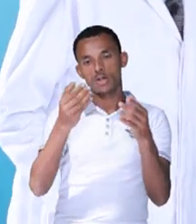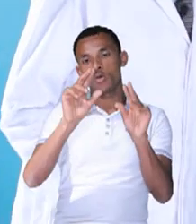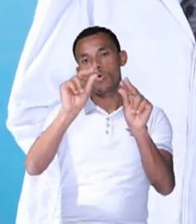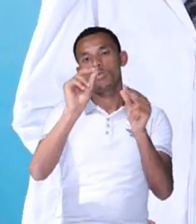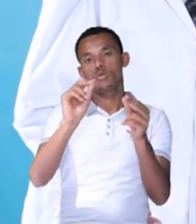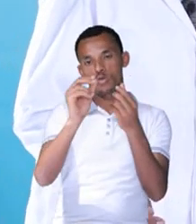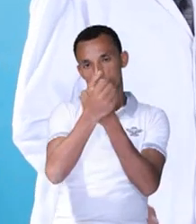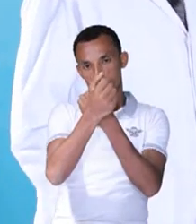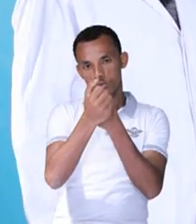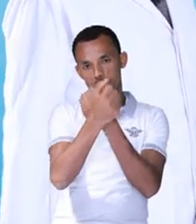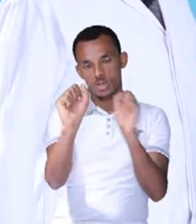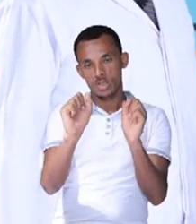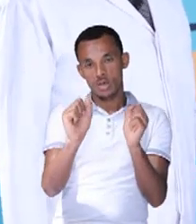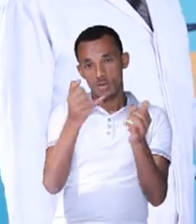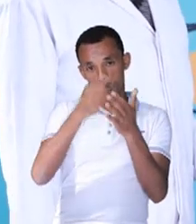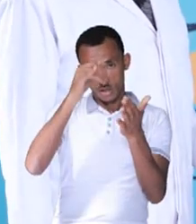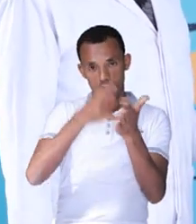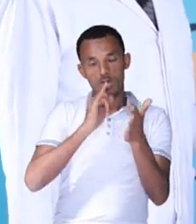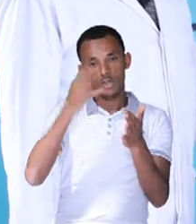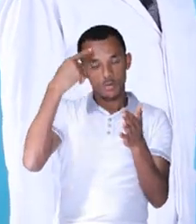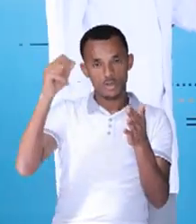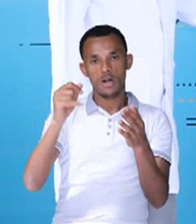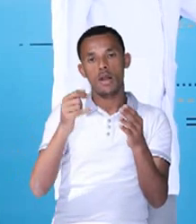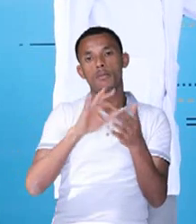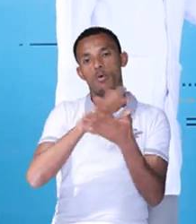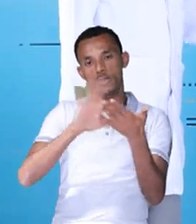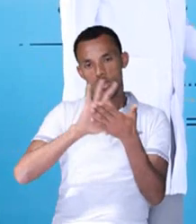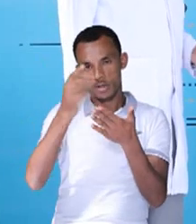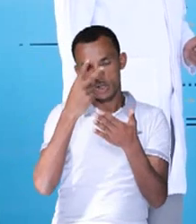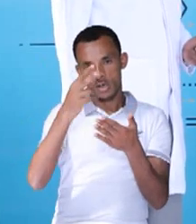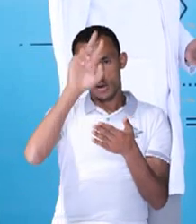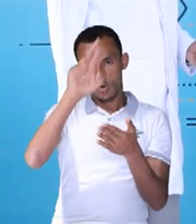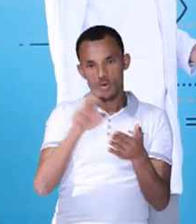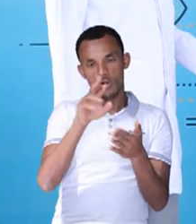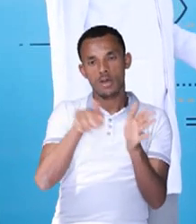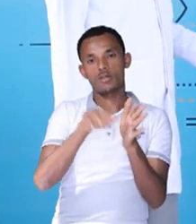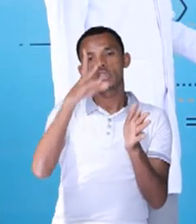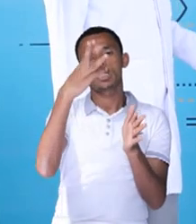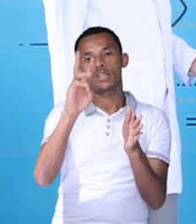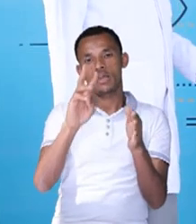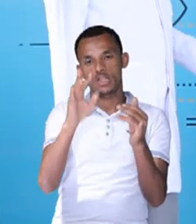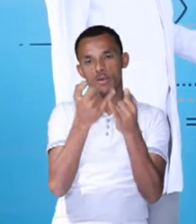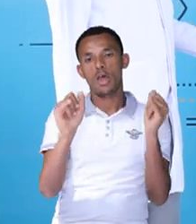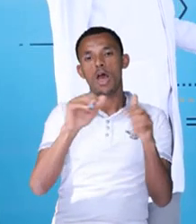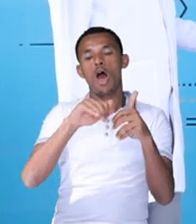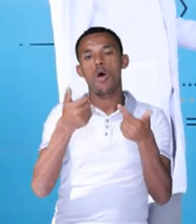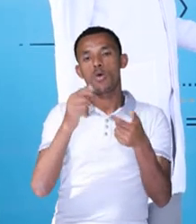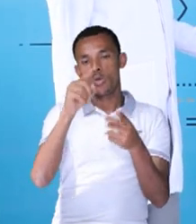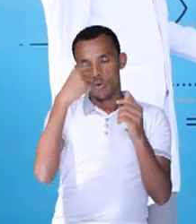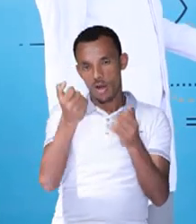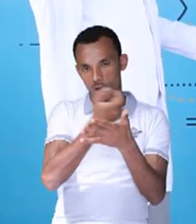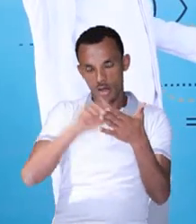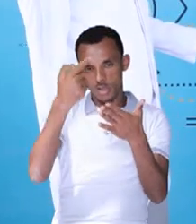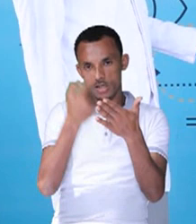because it was imaginary number. But in the set of complex number, the square root of negative 16 can be simplified. How? You can